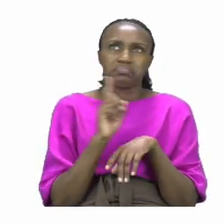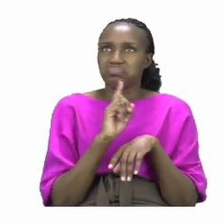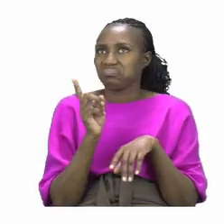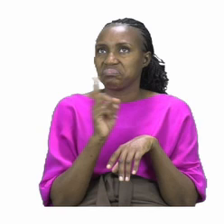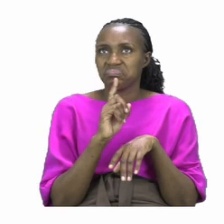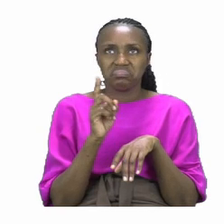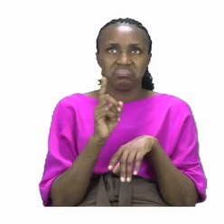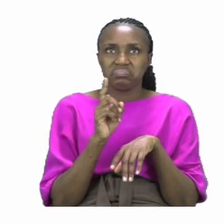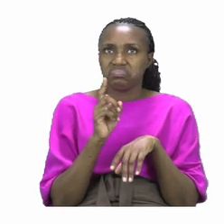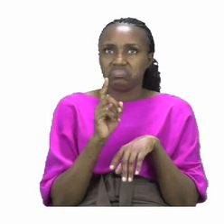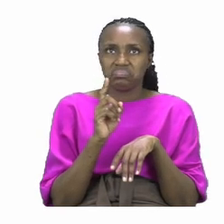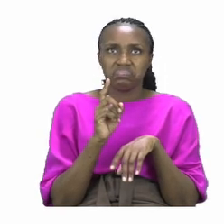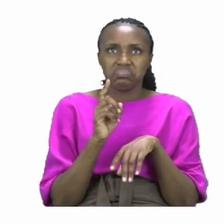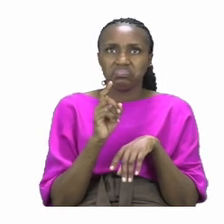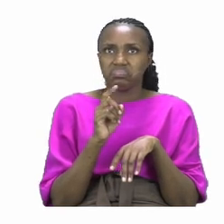Radish.